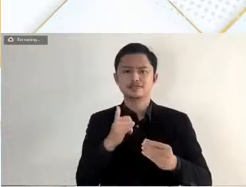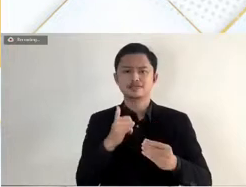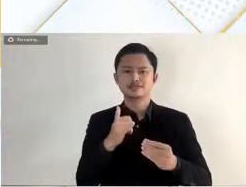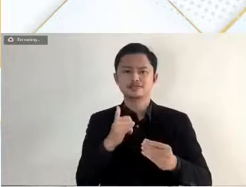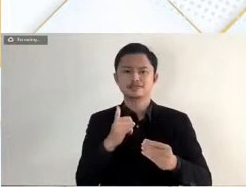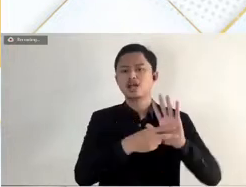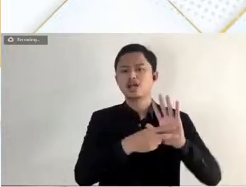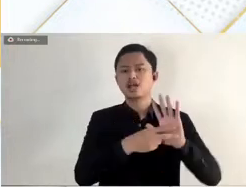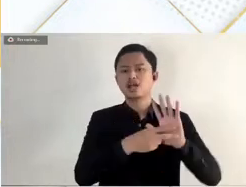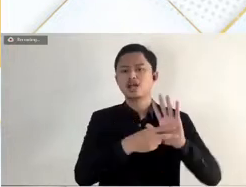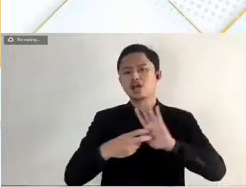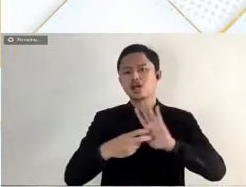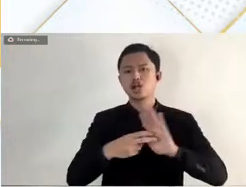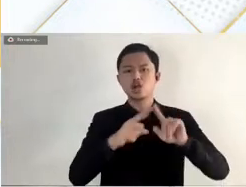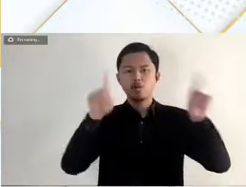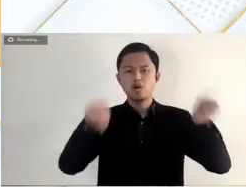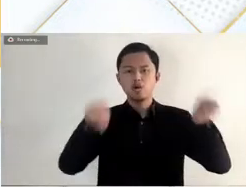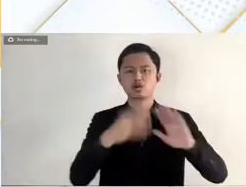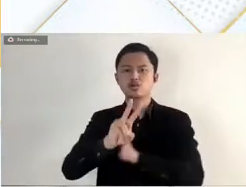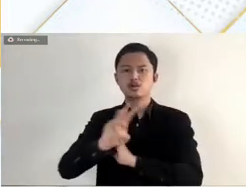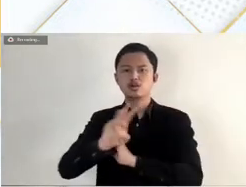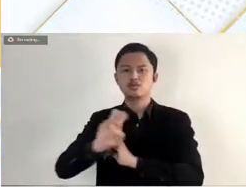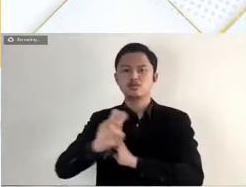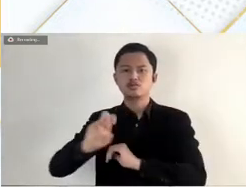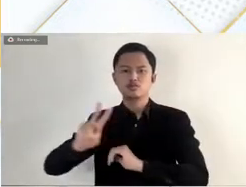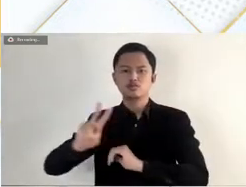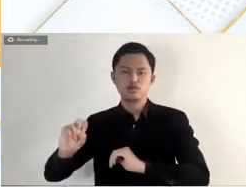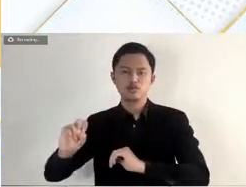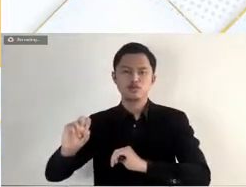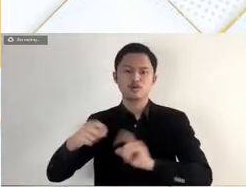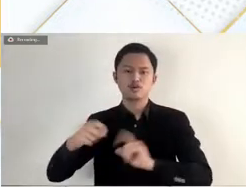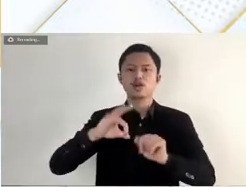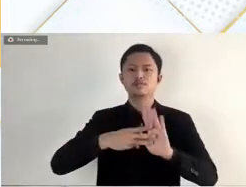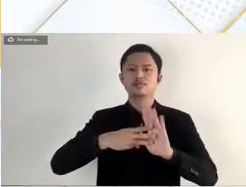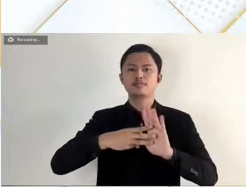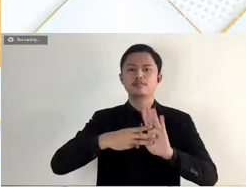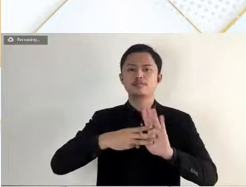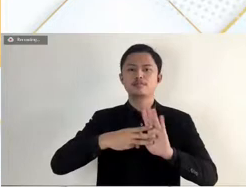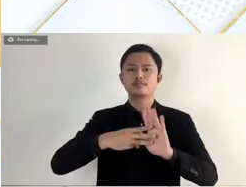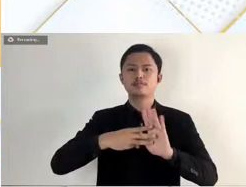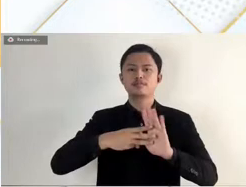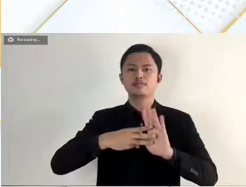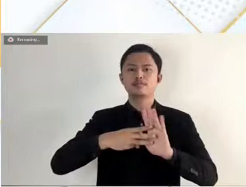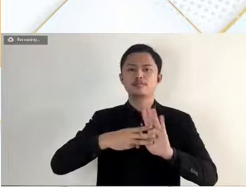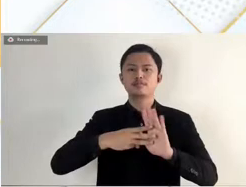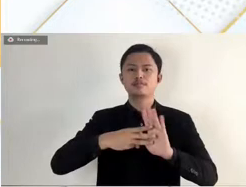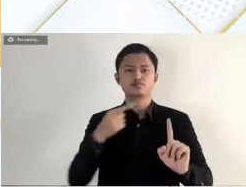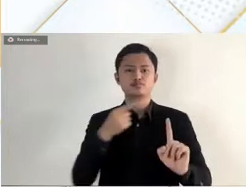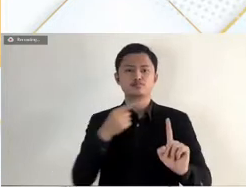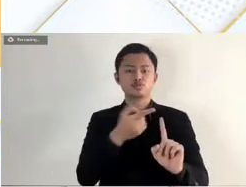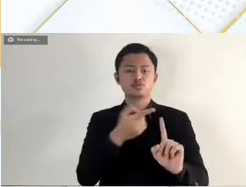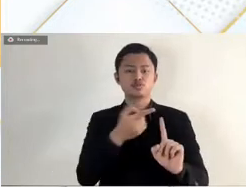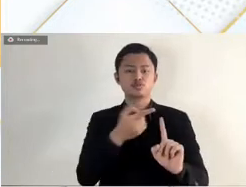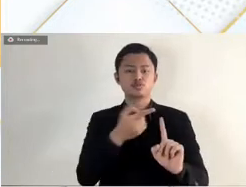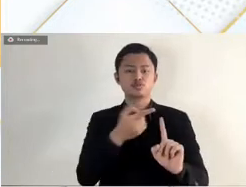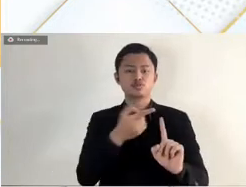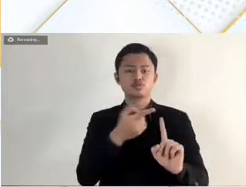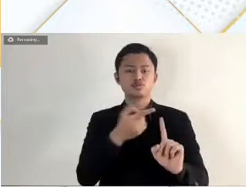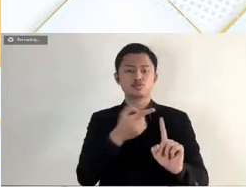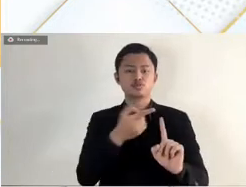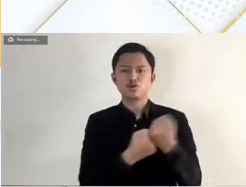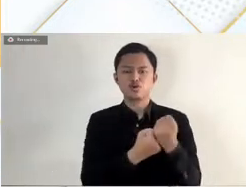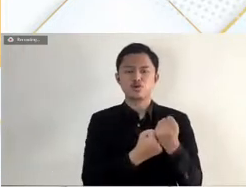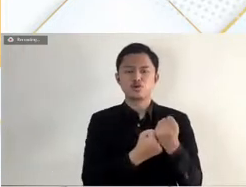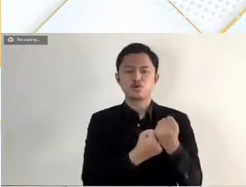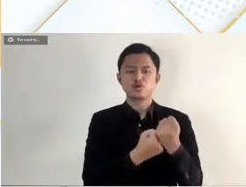S/RESH/2588 of 2020, where the Commission was called upon to strengthen its roles in support of nationally